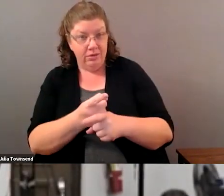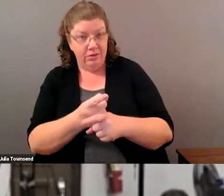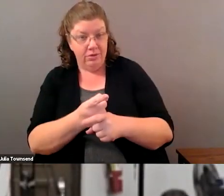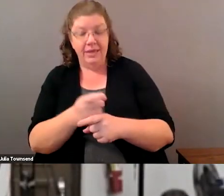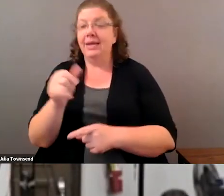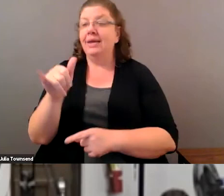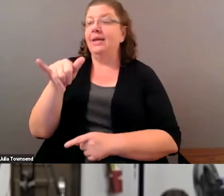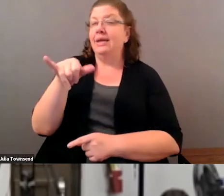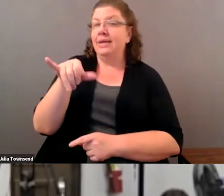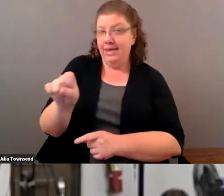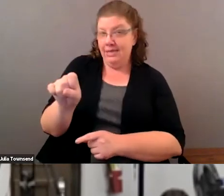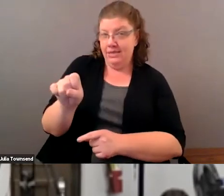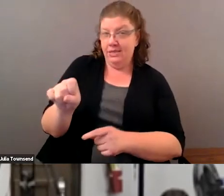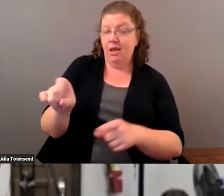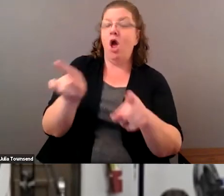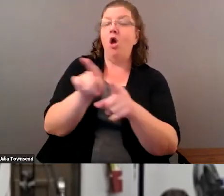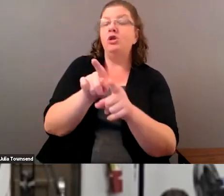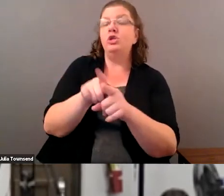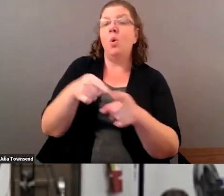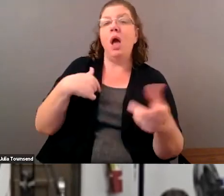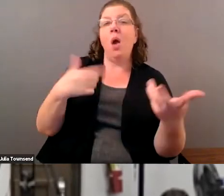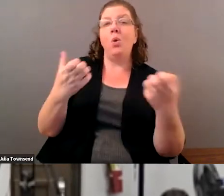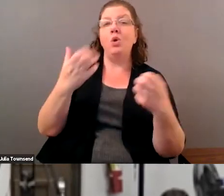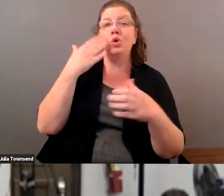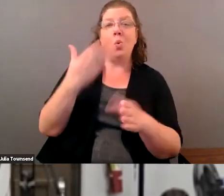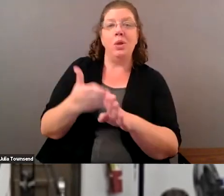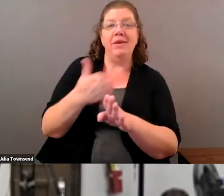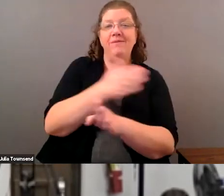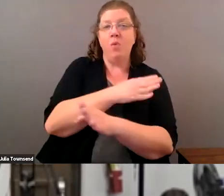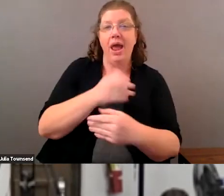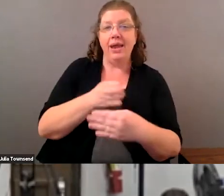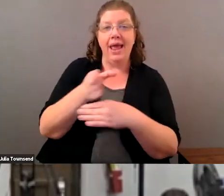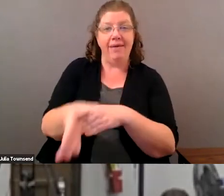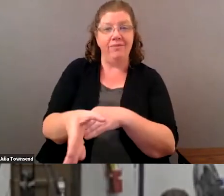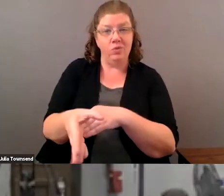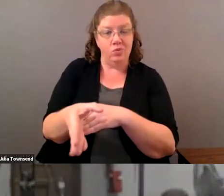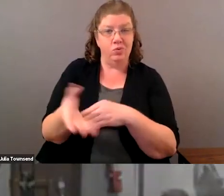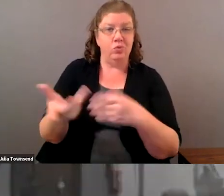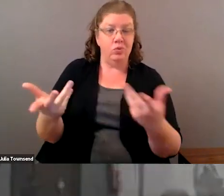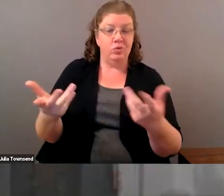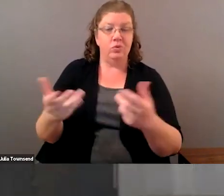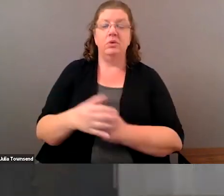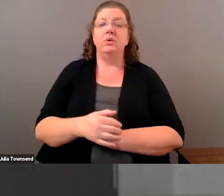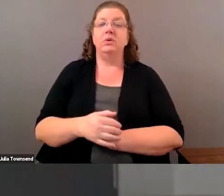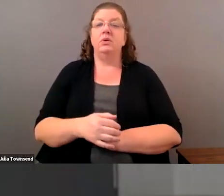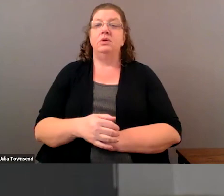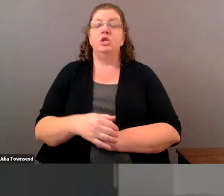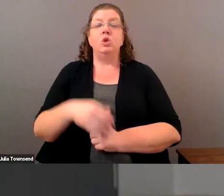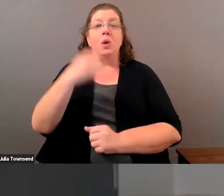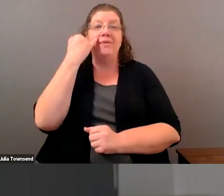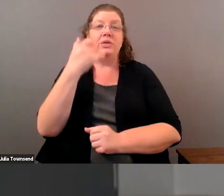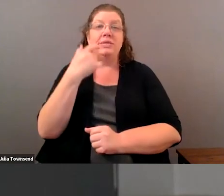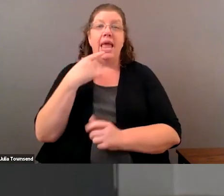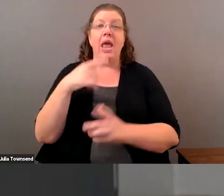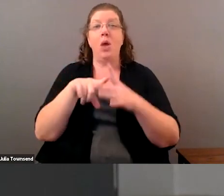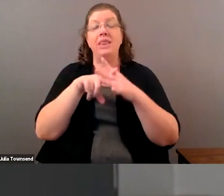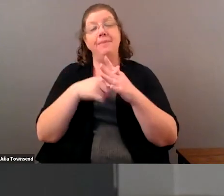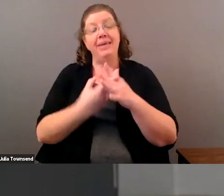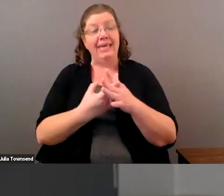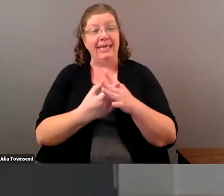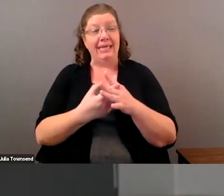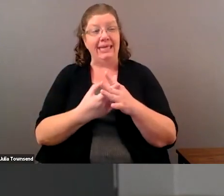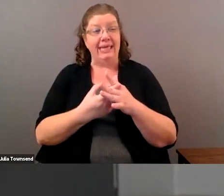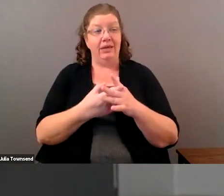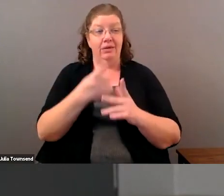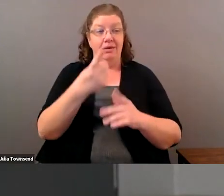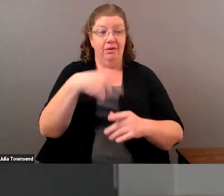Yes. I also like to know the before and after. So if you say, well, at the beginning, this